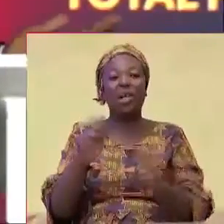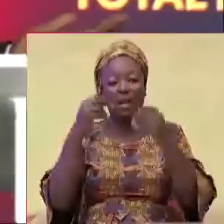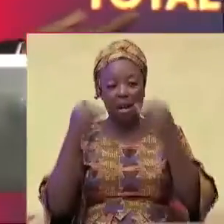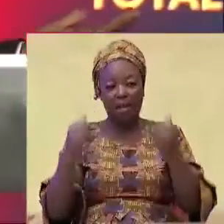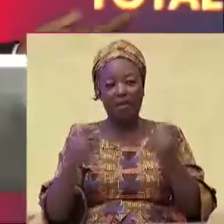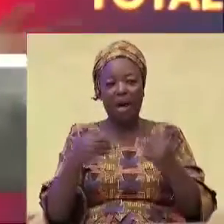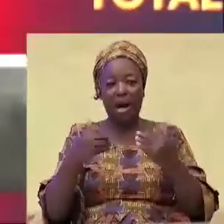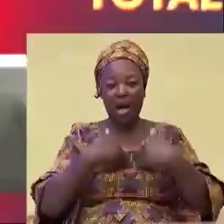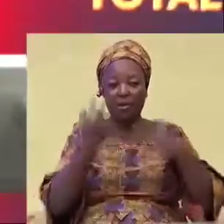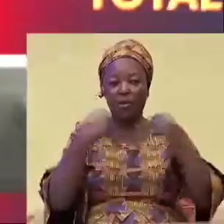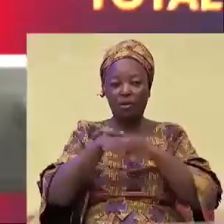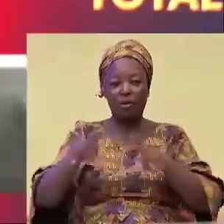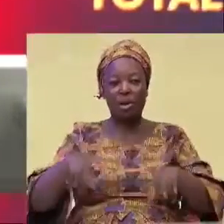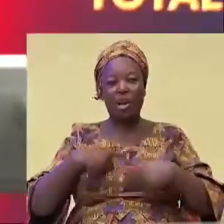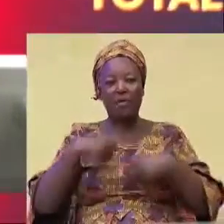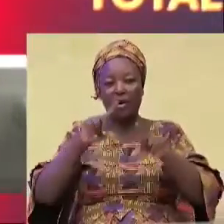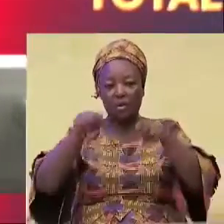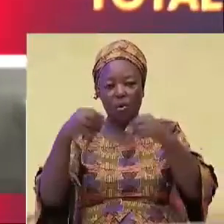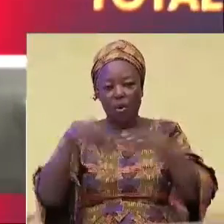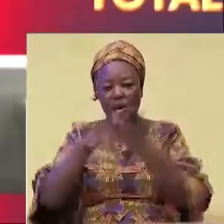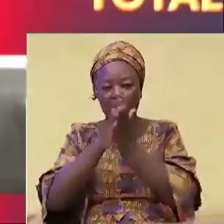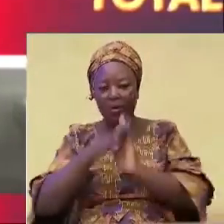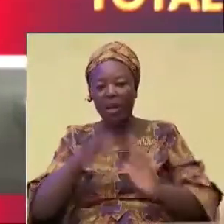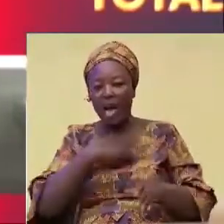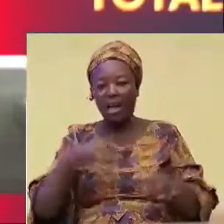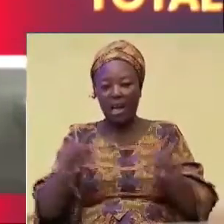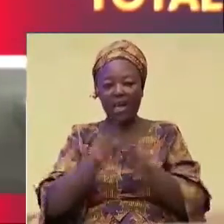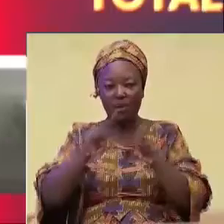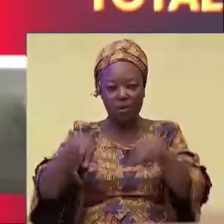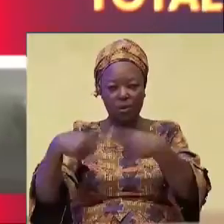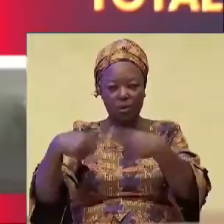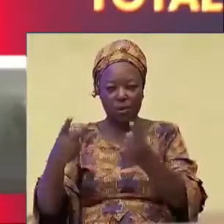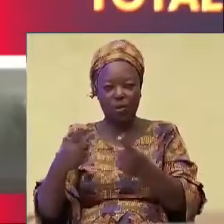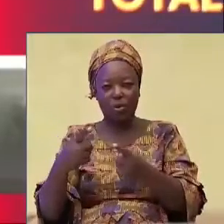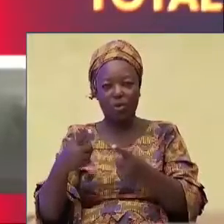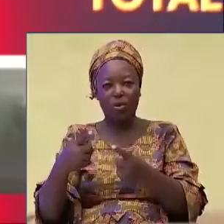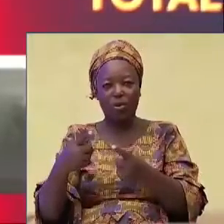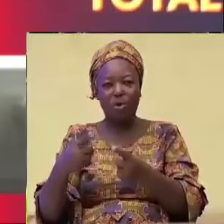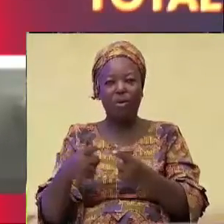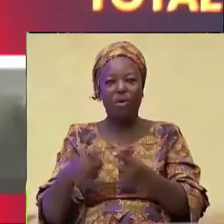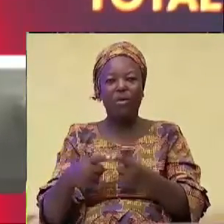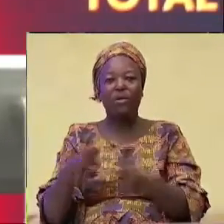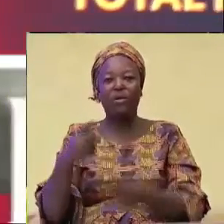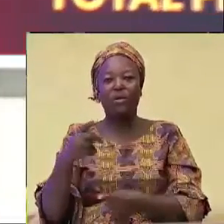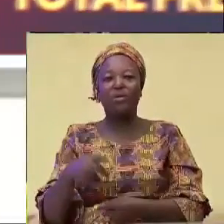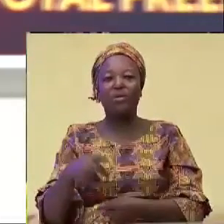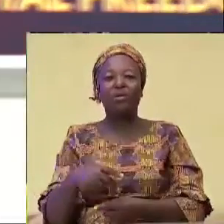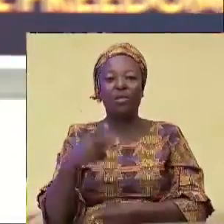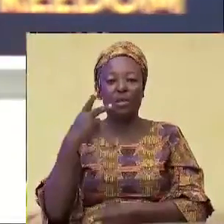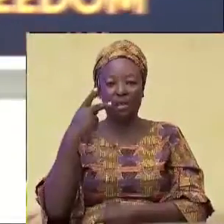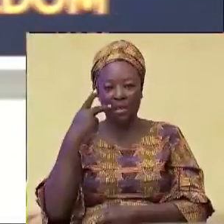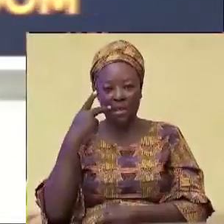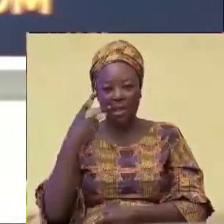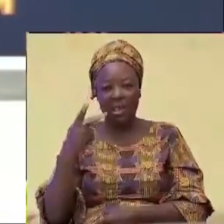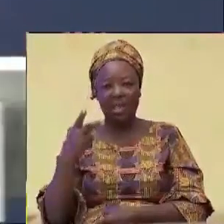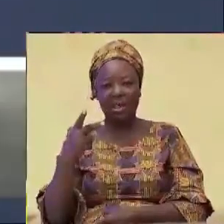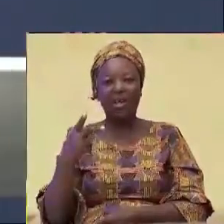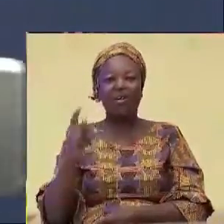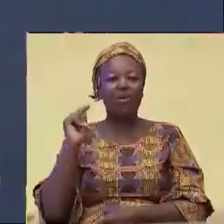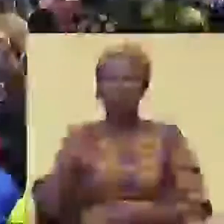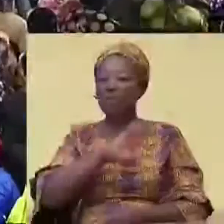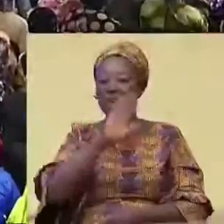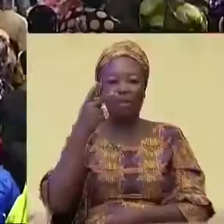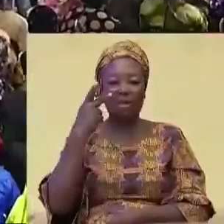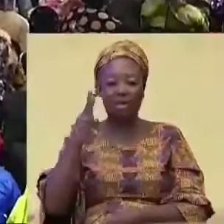redemption. Go in peace, and as you go, the whole of thy